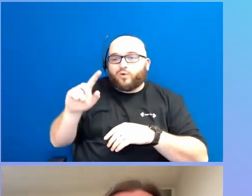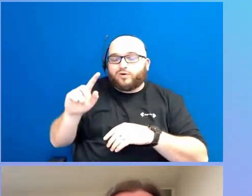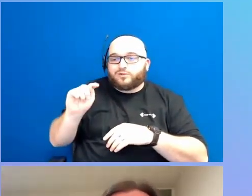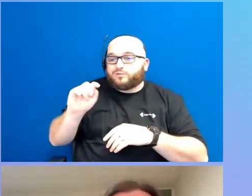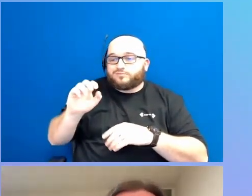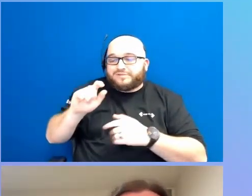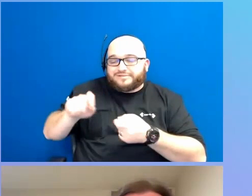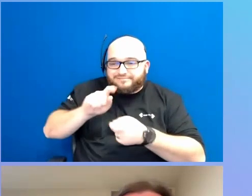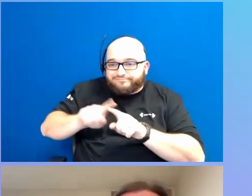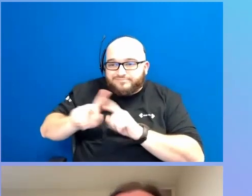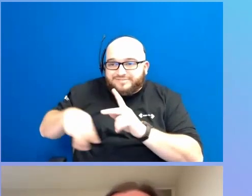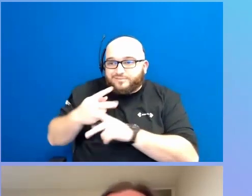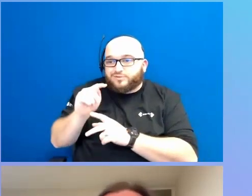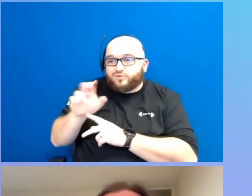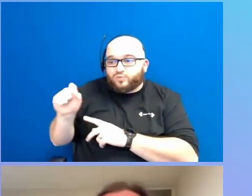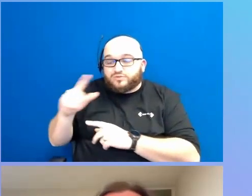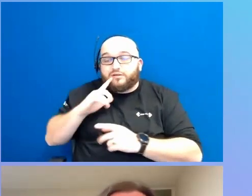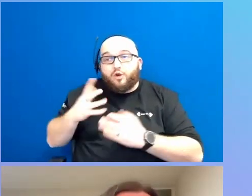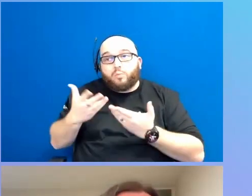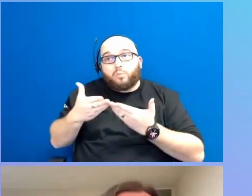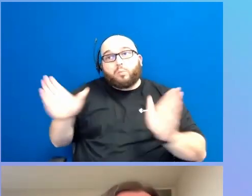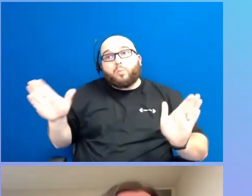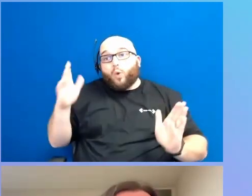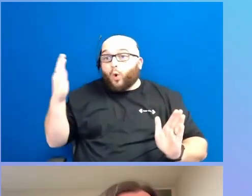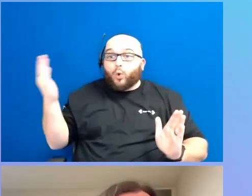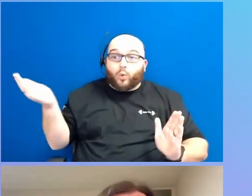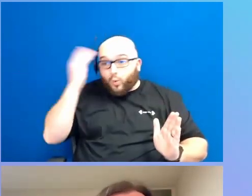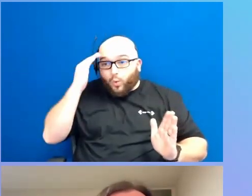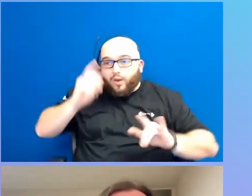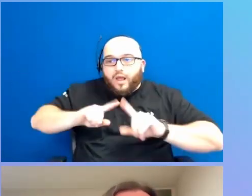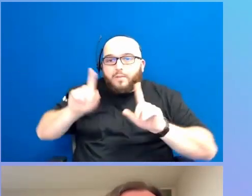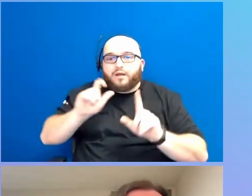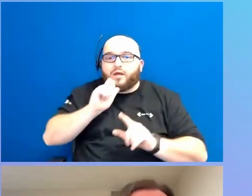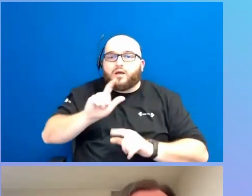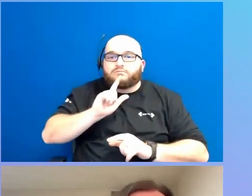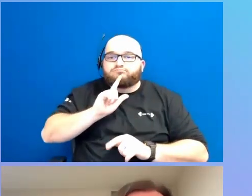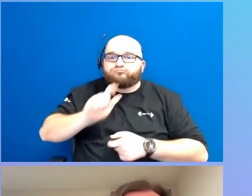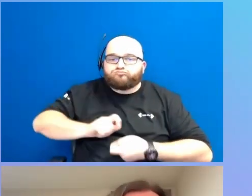These are fairly widely known, but not particularly